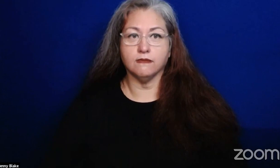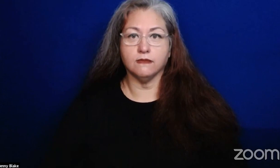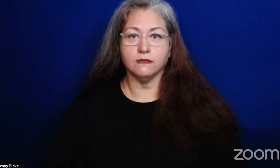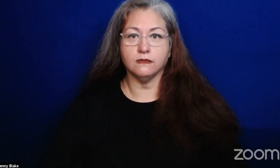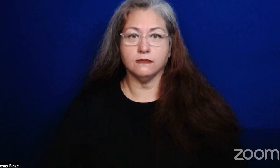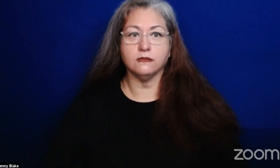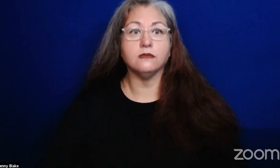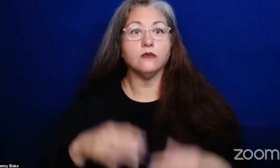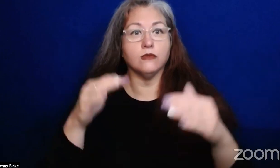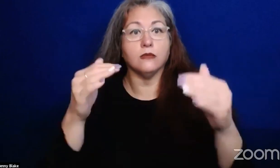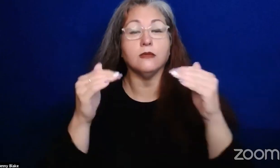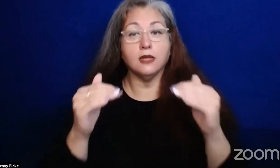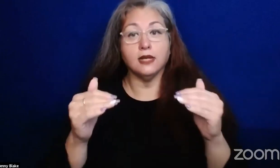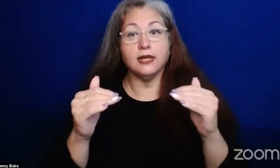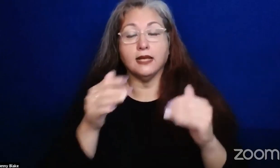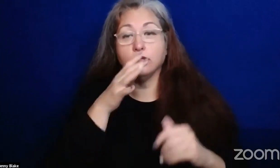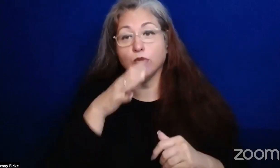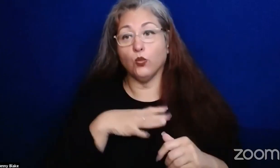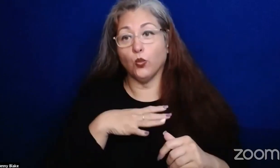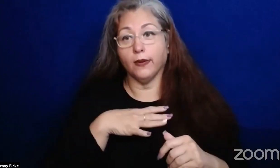the next woman